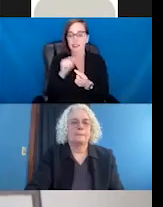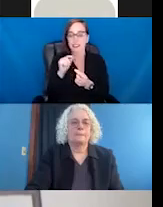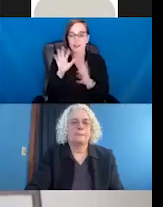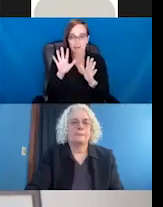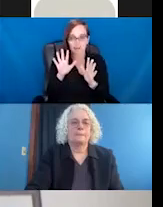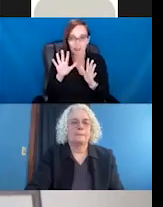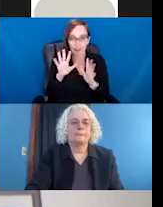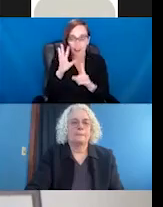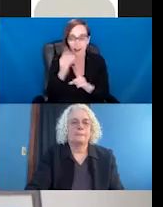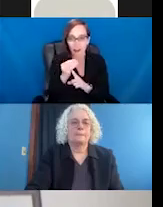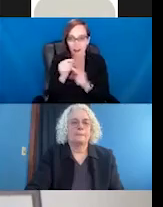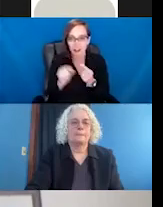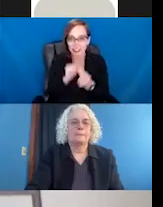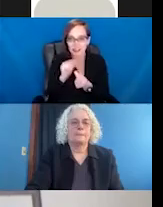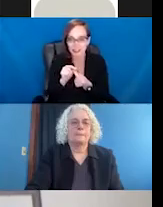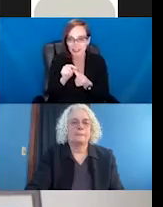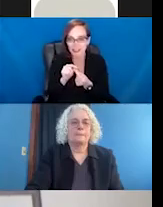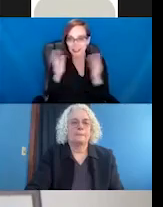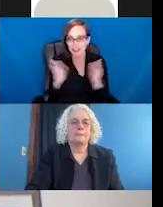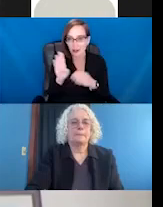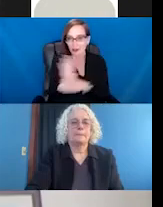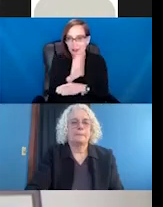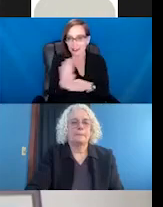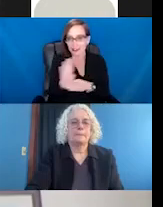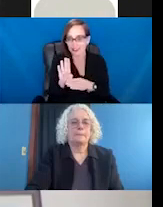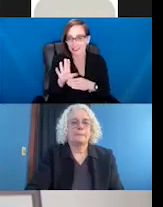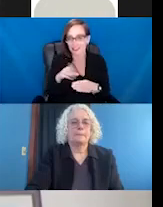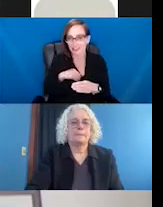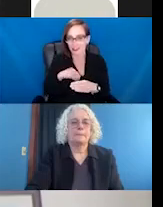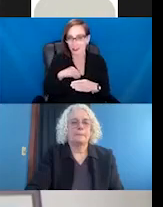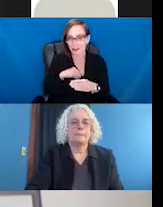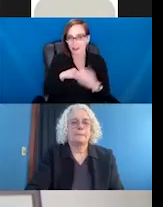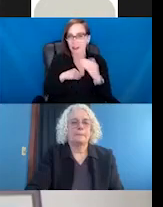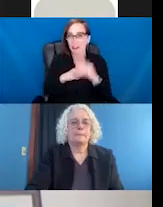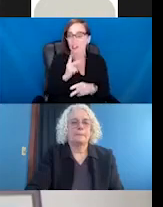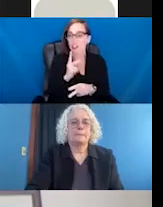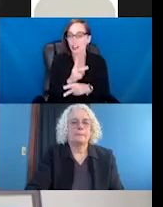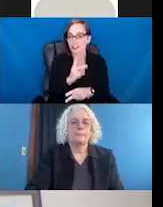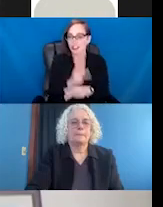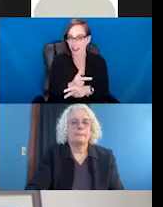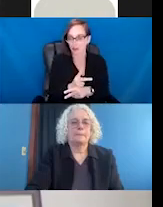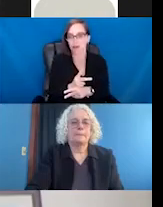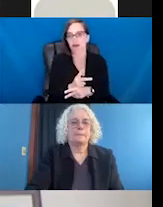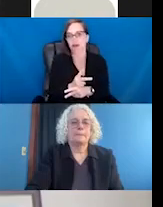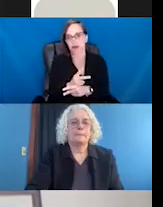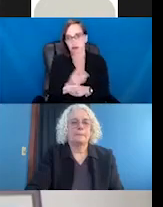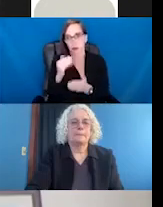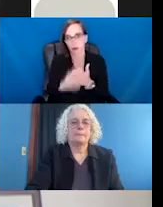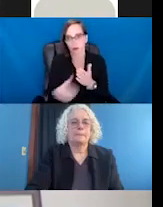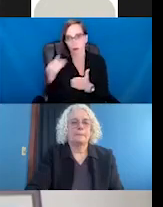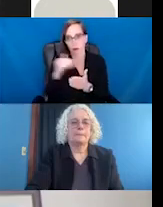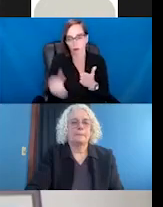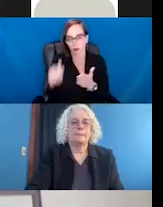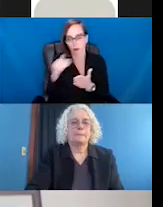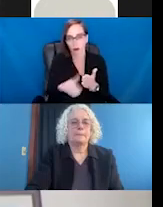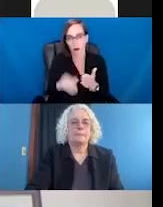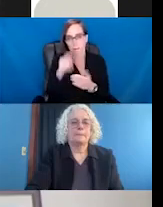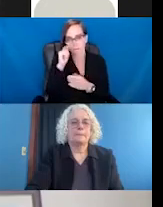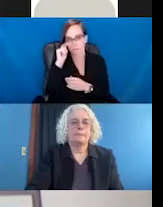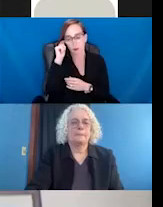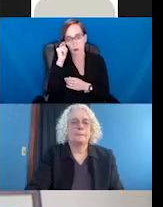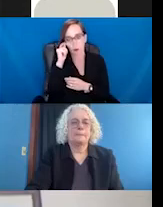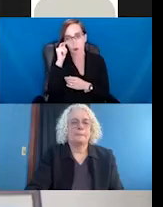small business entrepreneurship. Childcare, boy, childcare kept coming up time and time again as just a